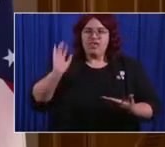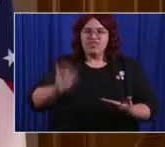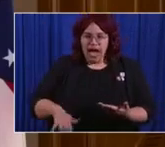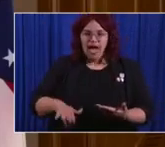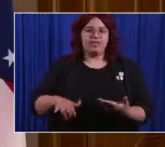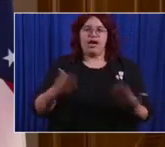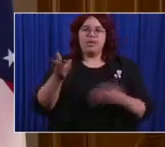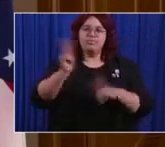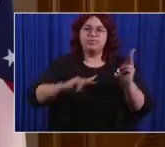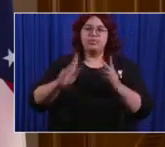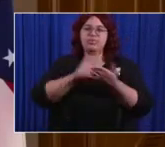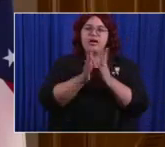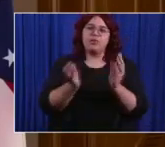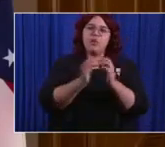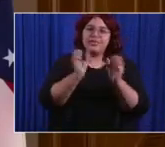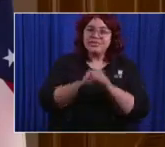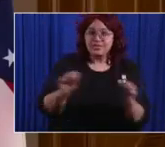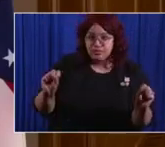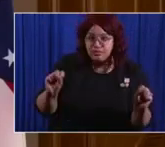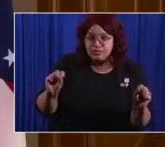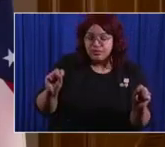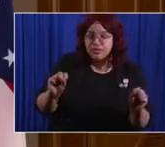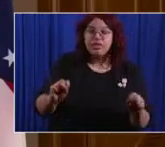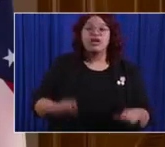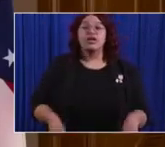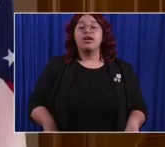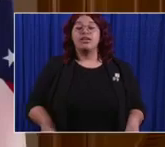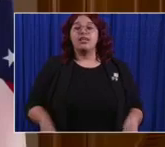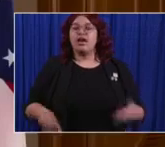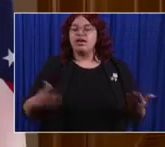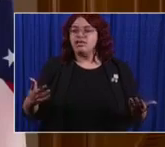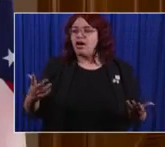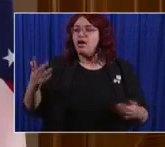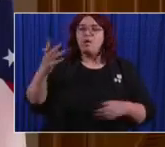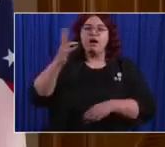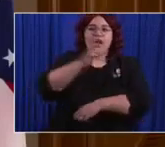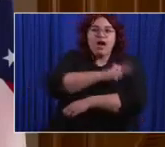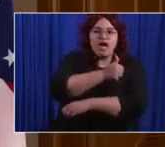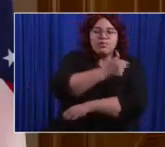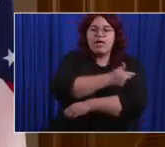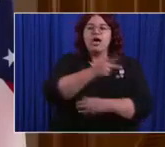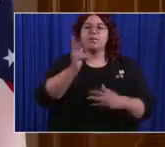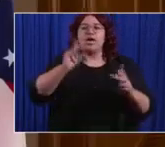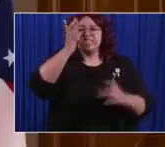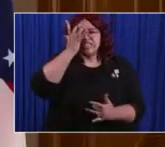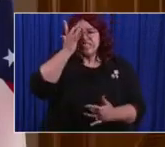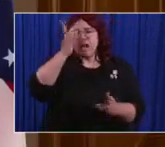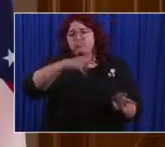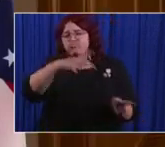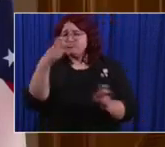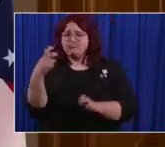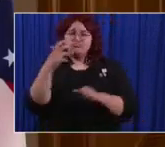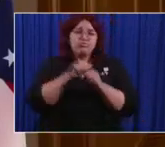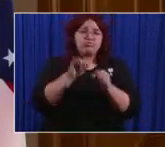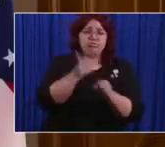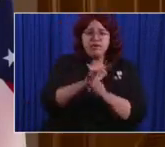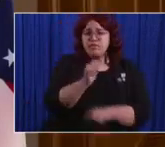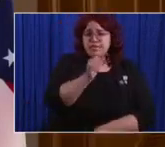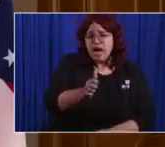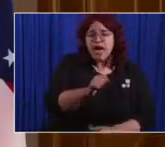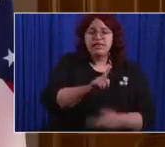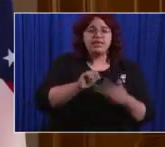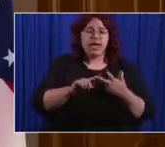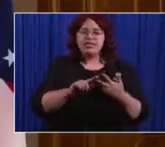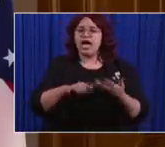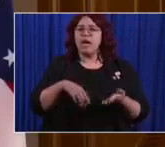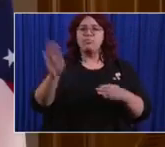to save lives. It's our ticket to keep people out of the hospital. It's our ticket to grow our economy. It's our ticket to get people jobs.